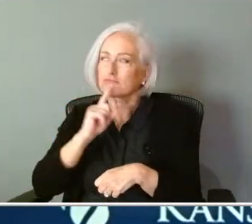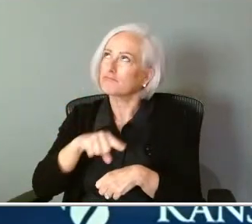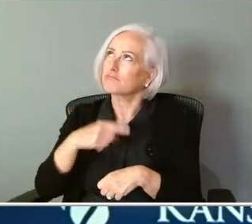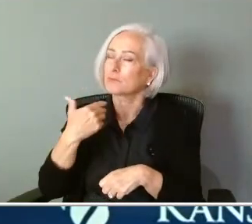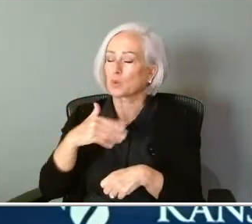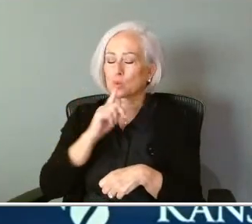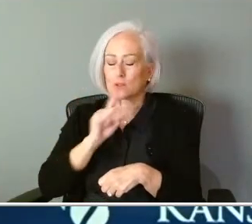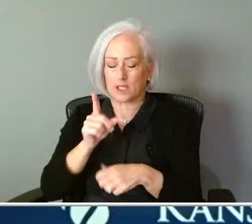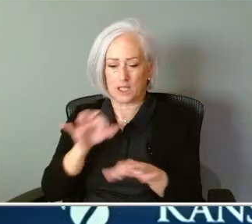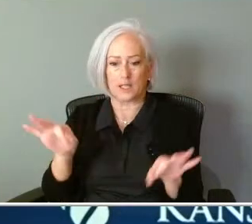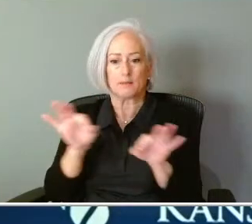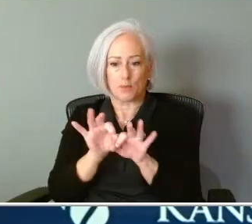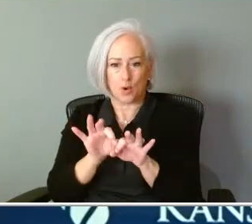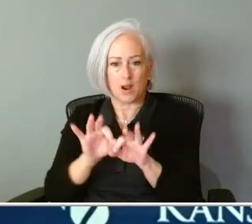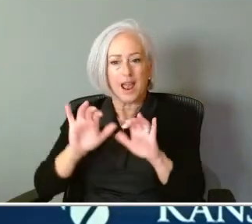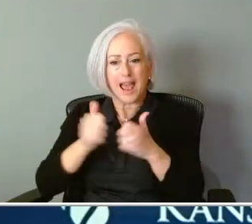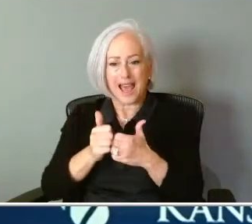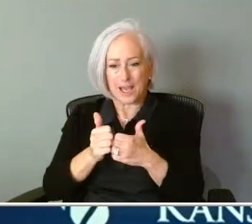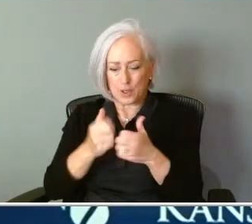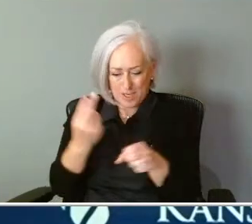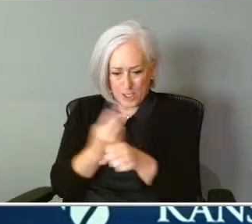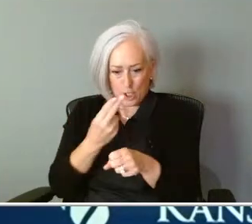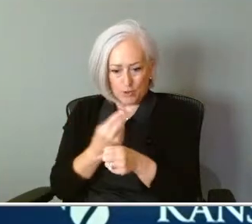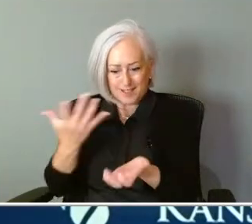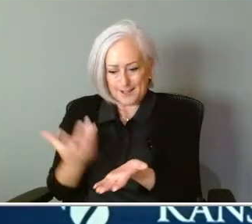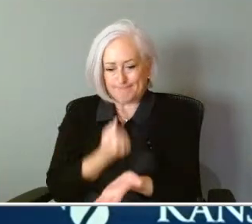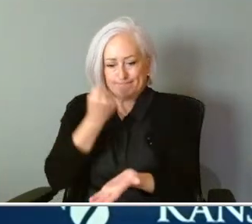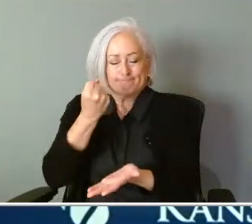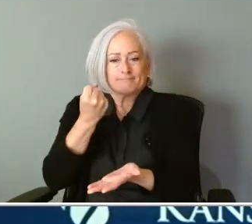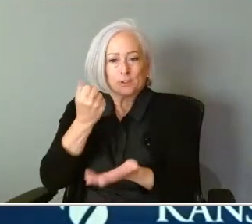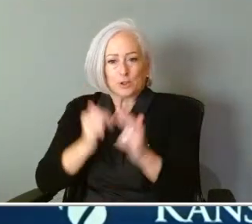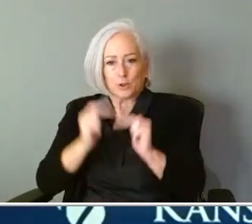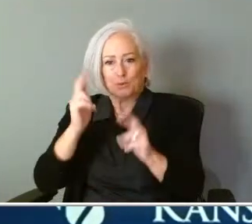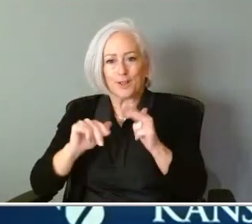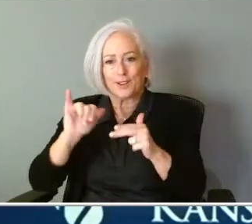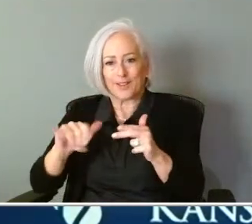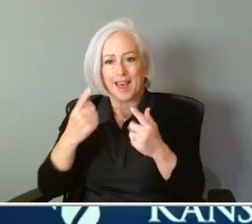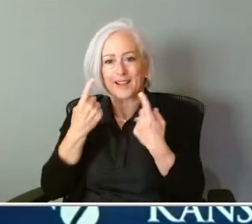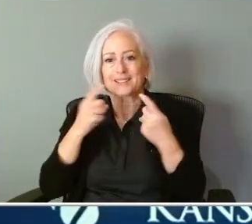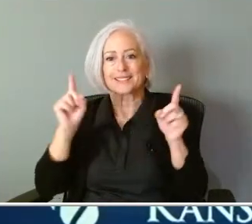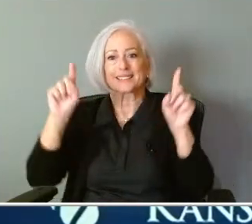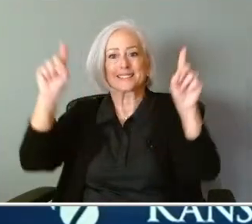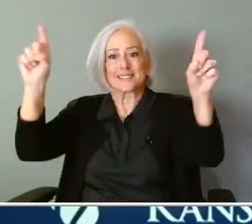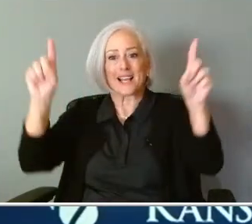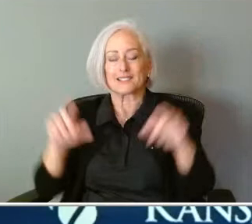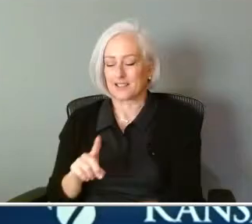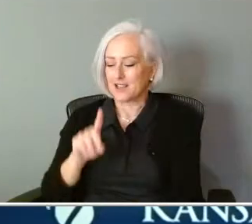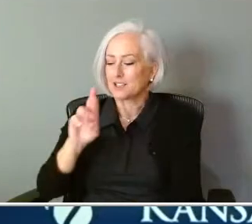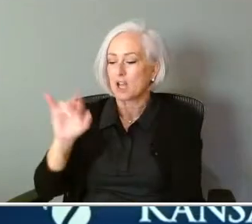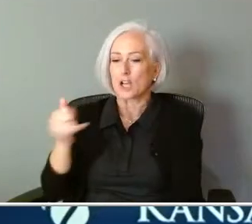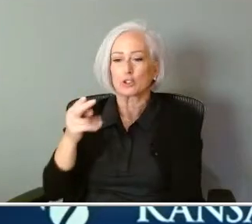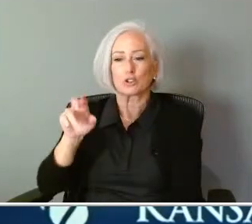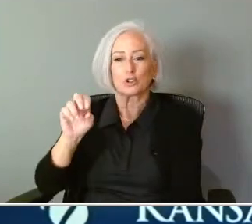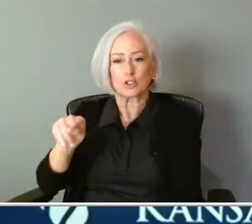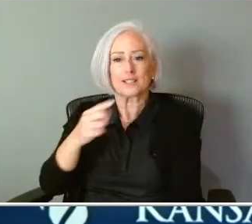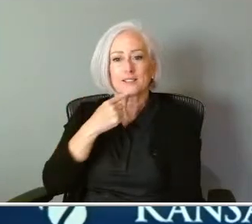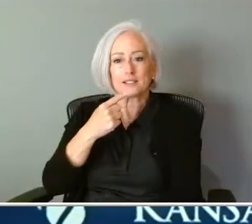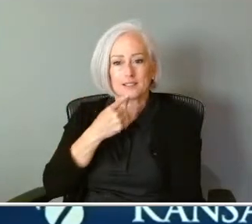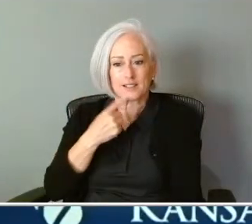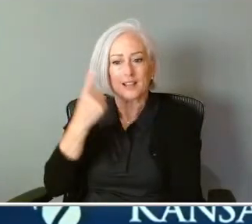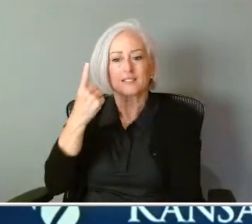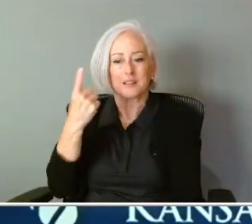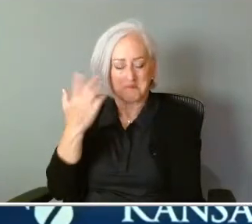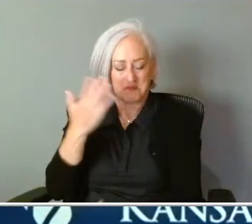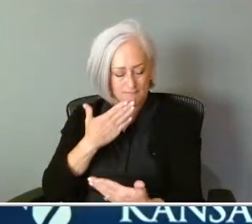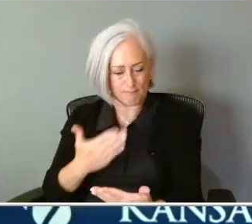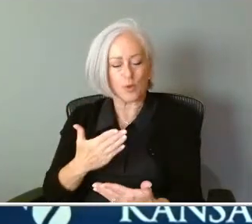build on the successes that we've already had? And I think Dr. Jensen said it really well. I feel like one of my major goals